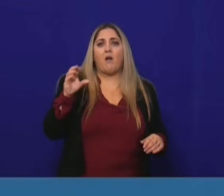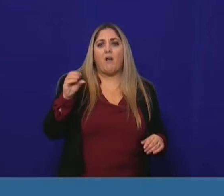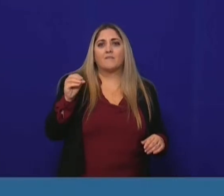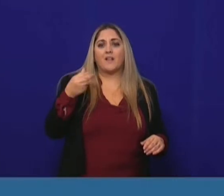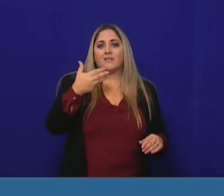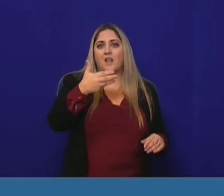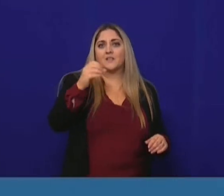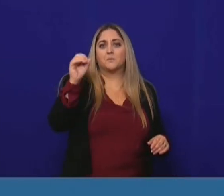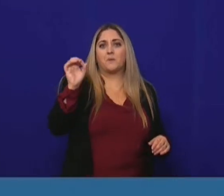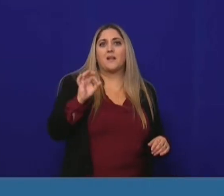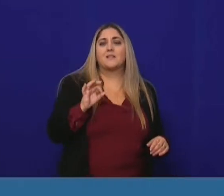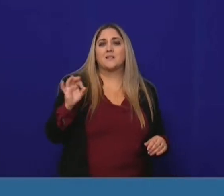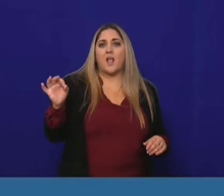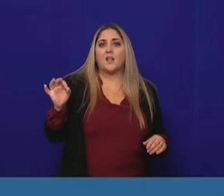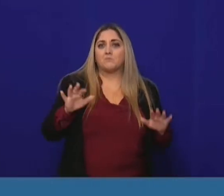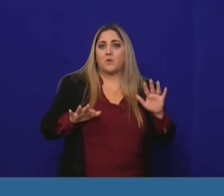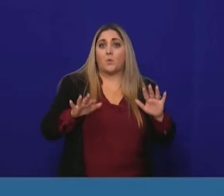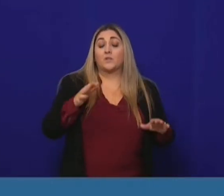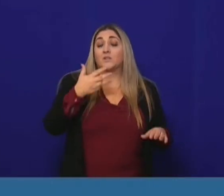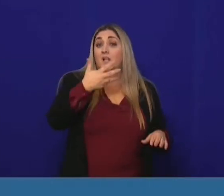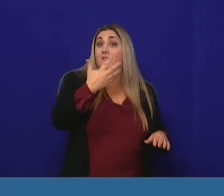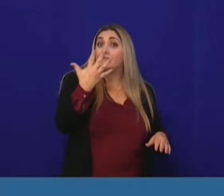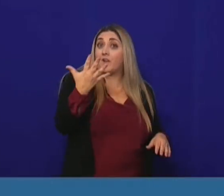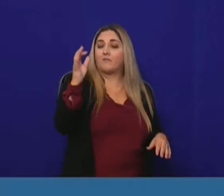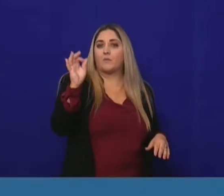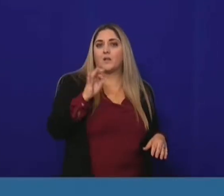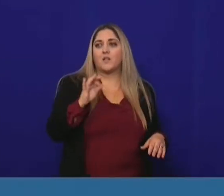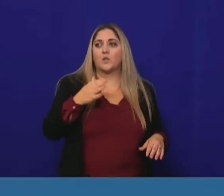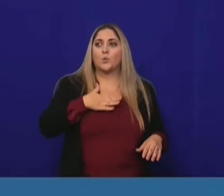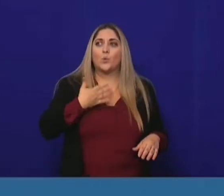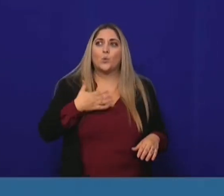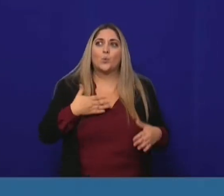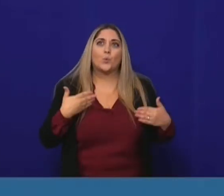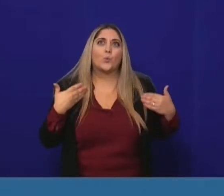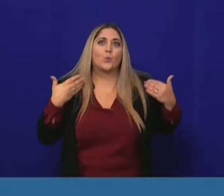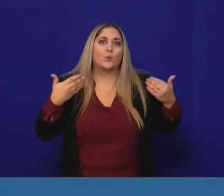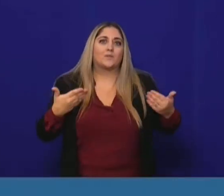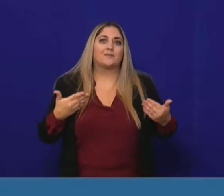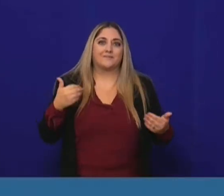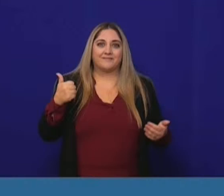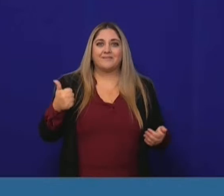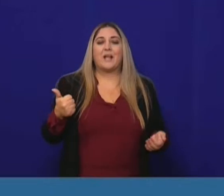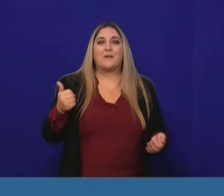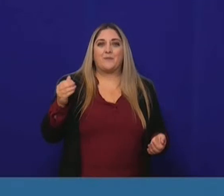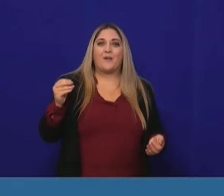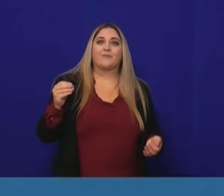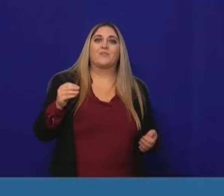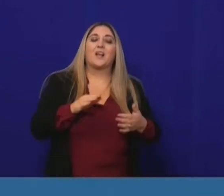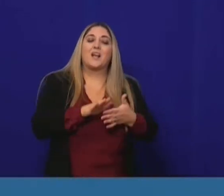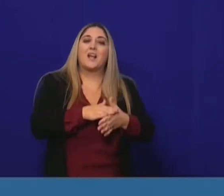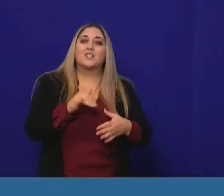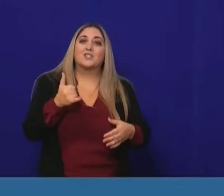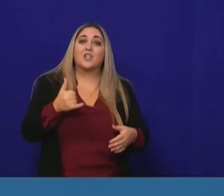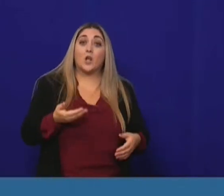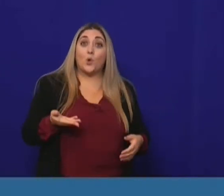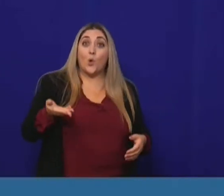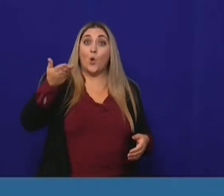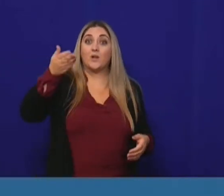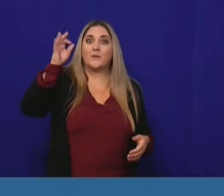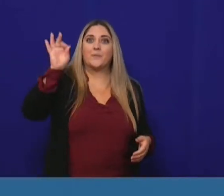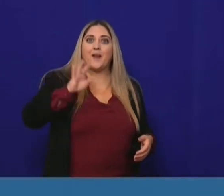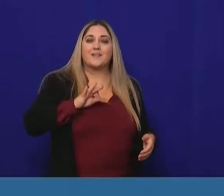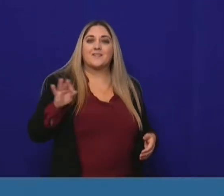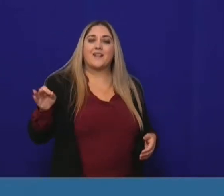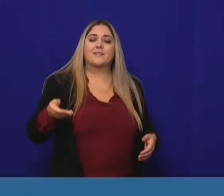ħafna li qegħdin iqarbu 95% dan huwa inkoraġġenti ħafna għaliex inti iżda ma jkollok effectiveness għoli